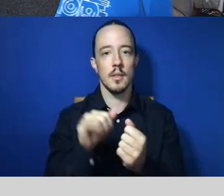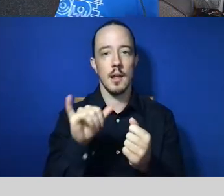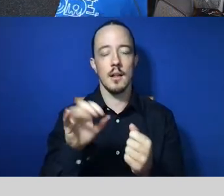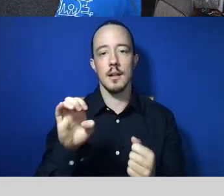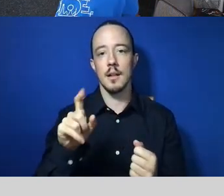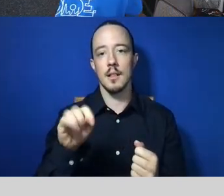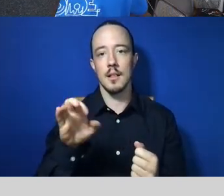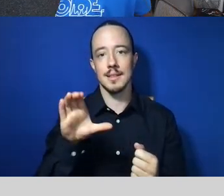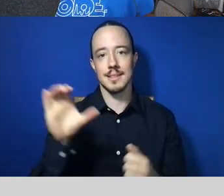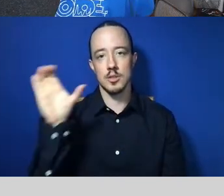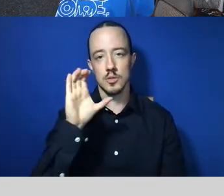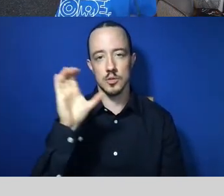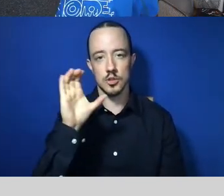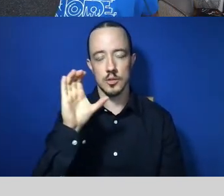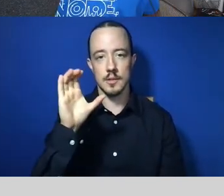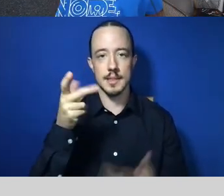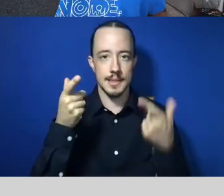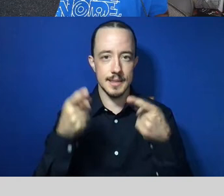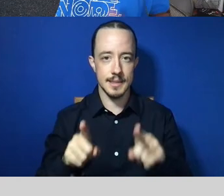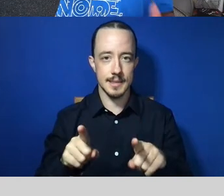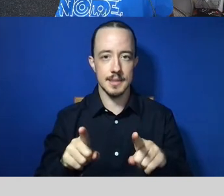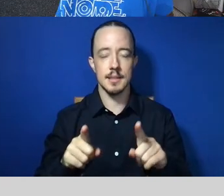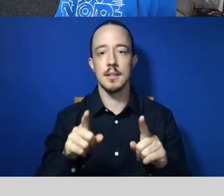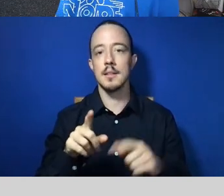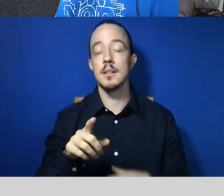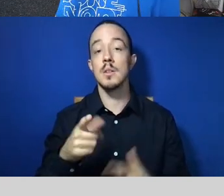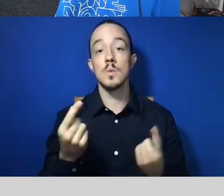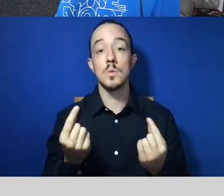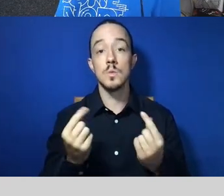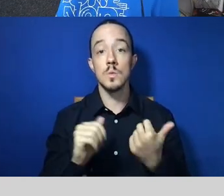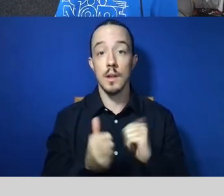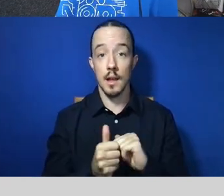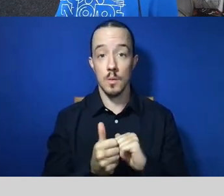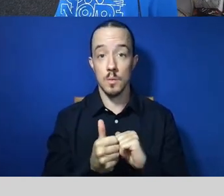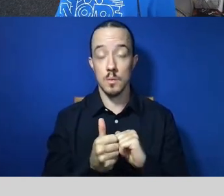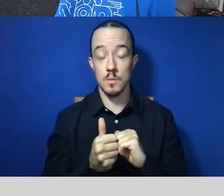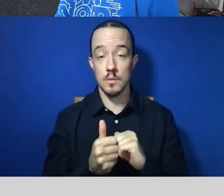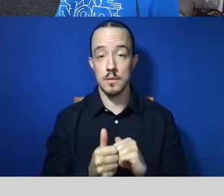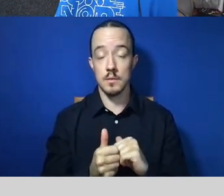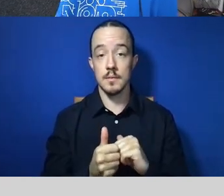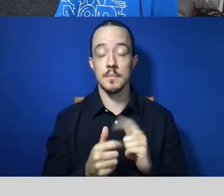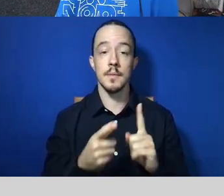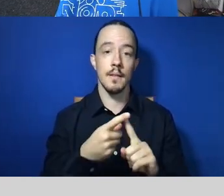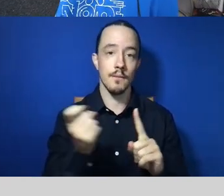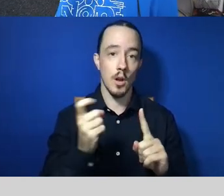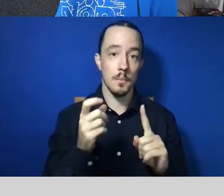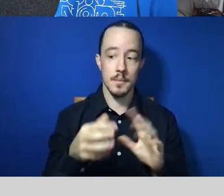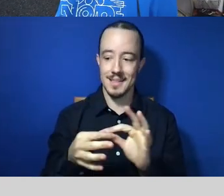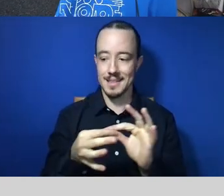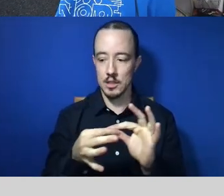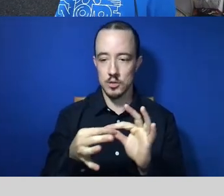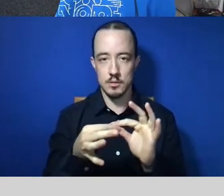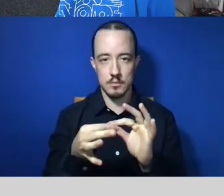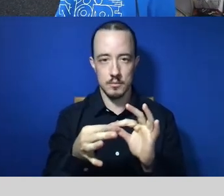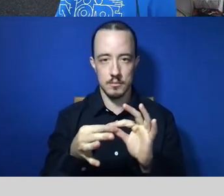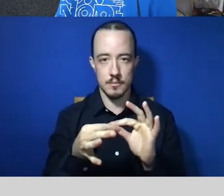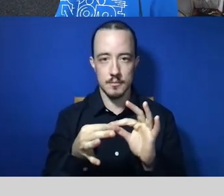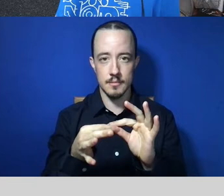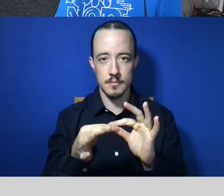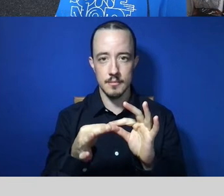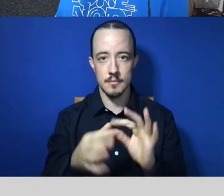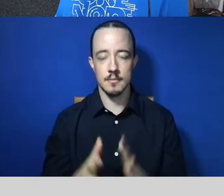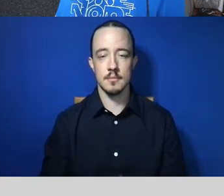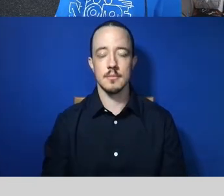sure that we're connected to that Elasticsearch instance. And we do that by going from our